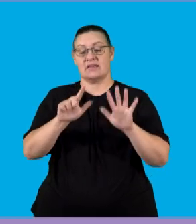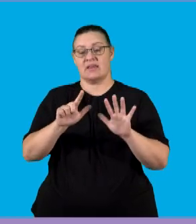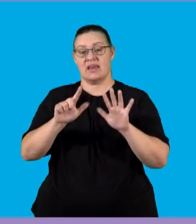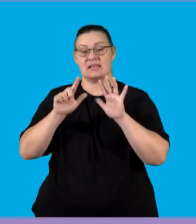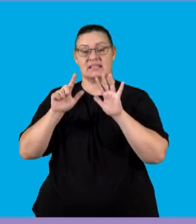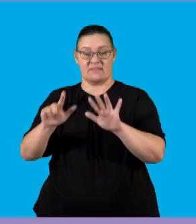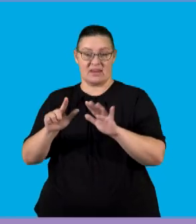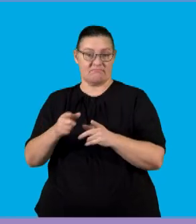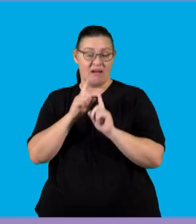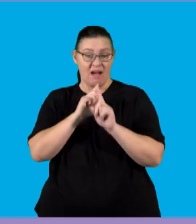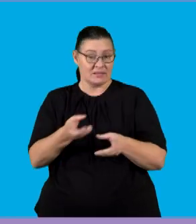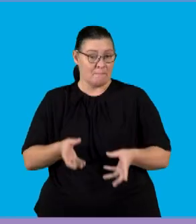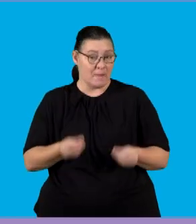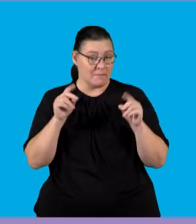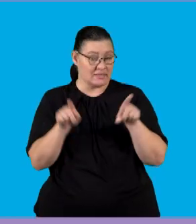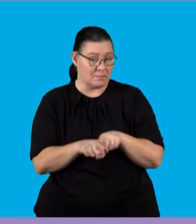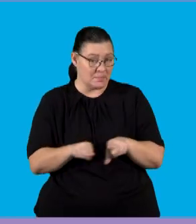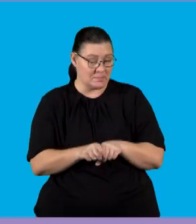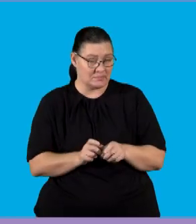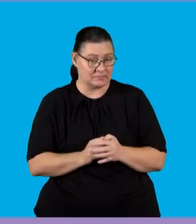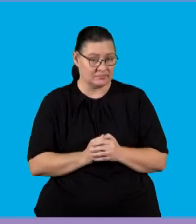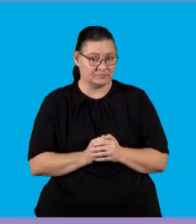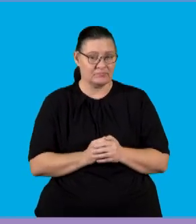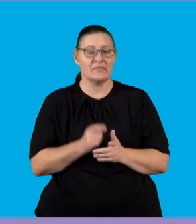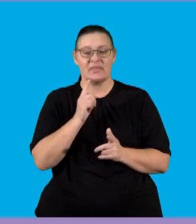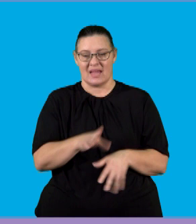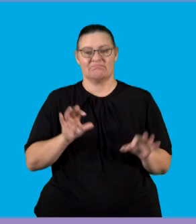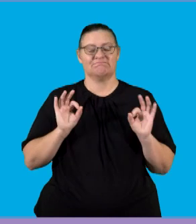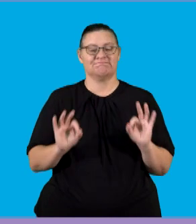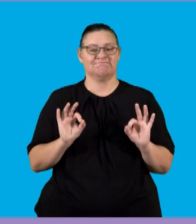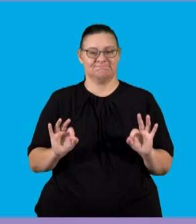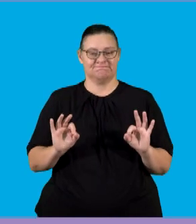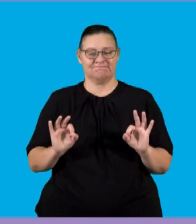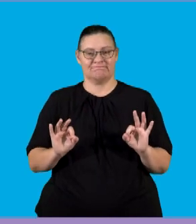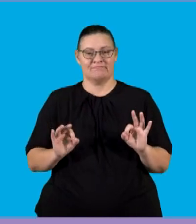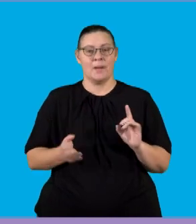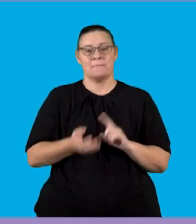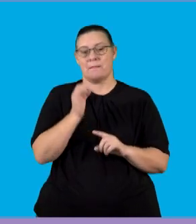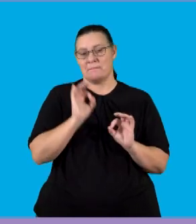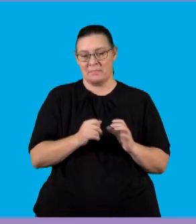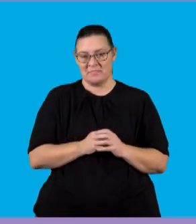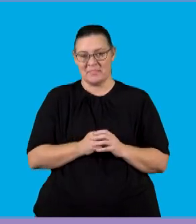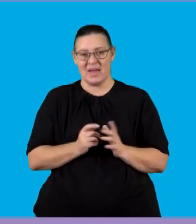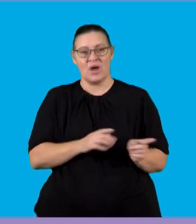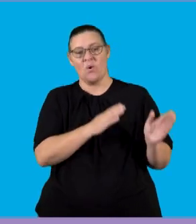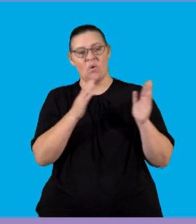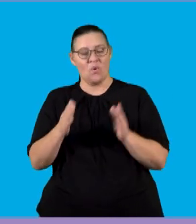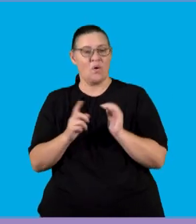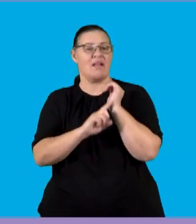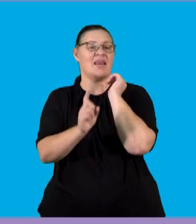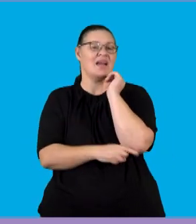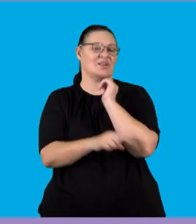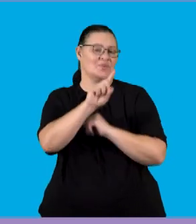-177. Is that the answer that you got? Well, that is absolutely correct. Let's go over to our